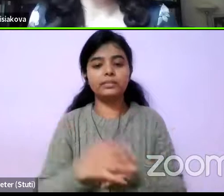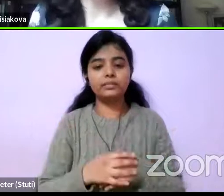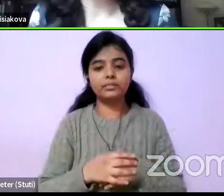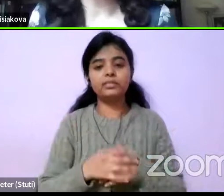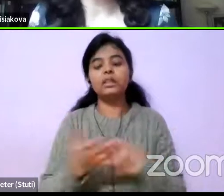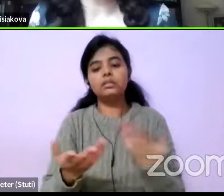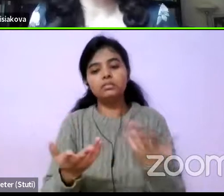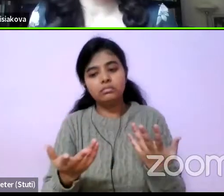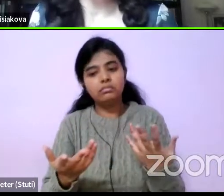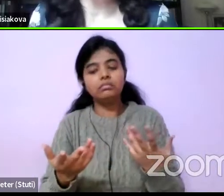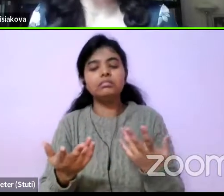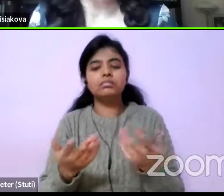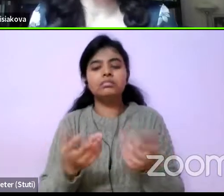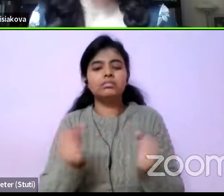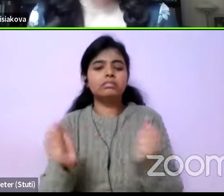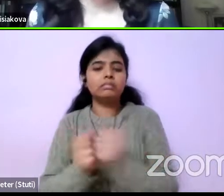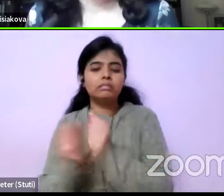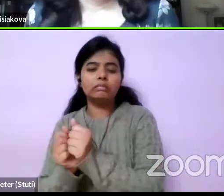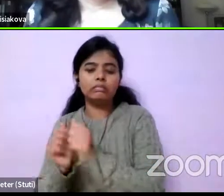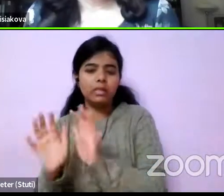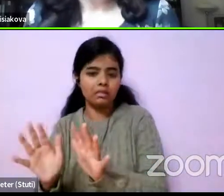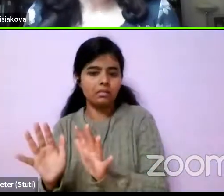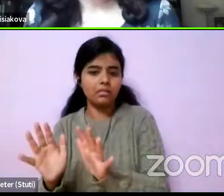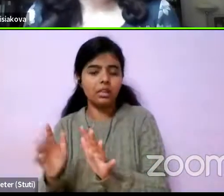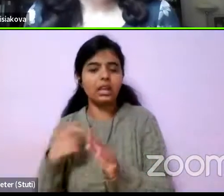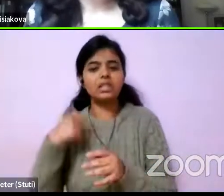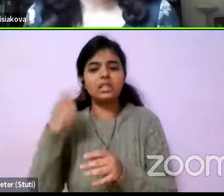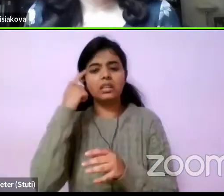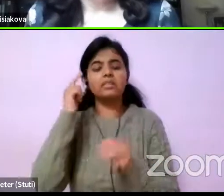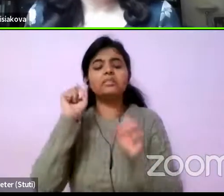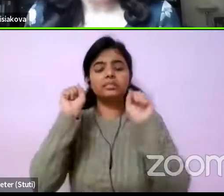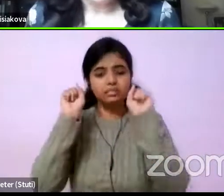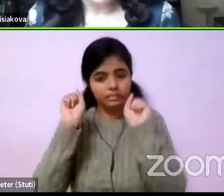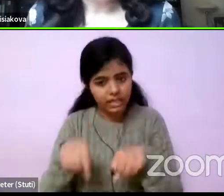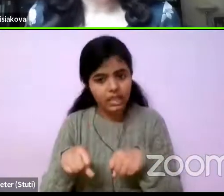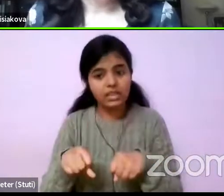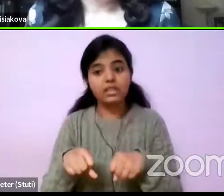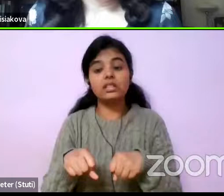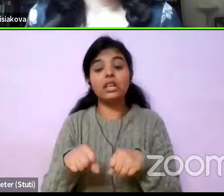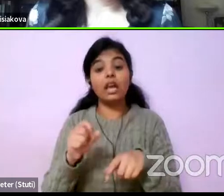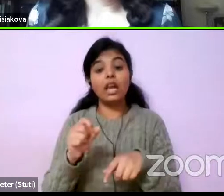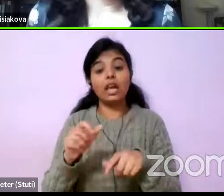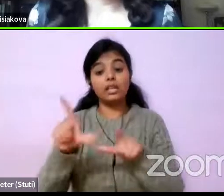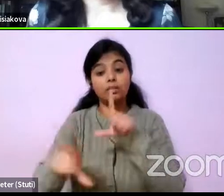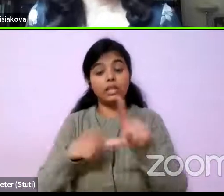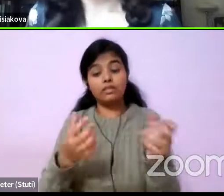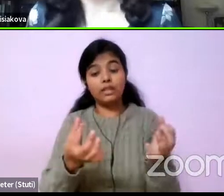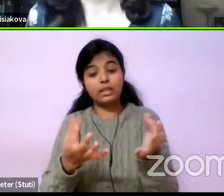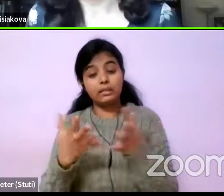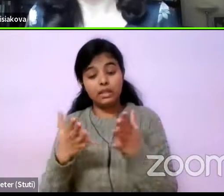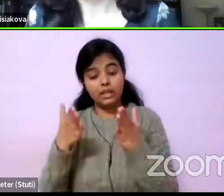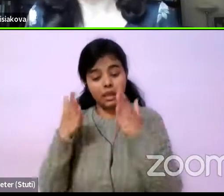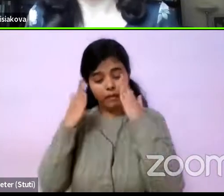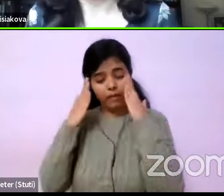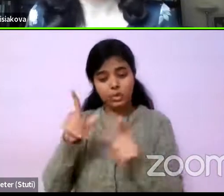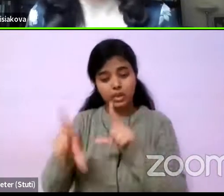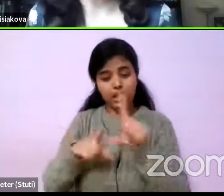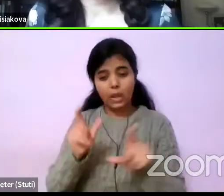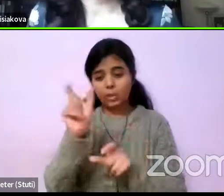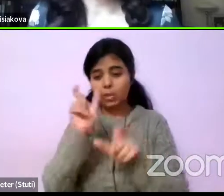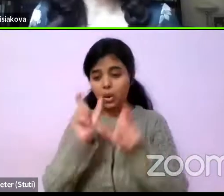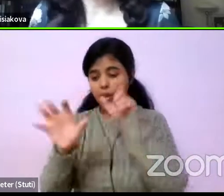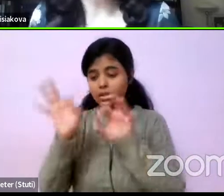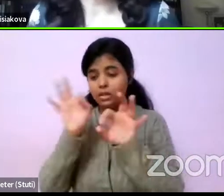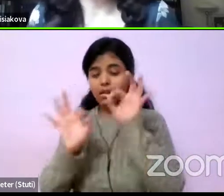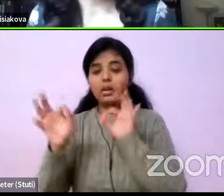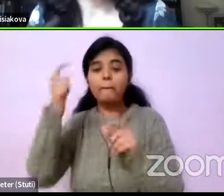that comes along with it. So I do think that, yes, using specific language, whether we want to call it political correctness or